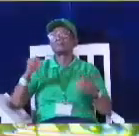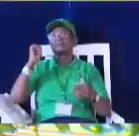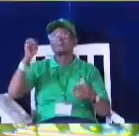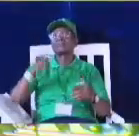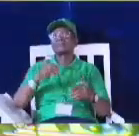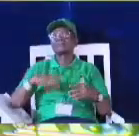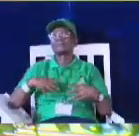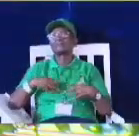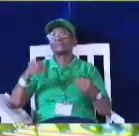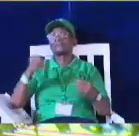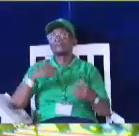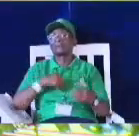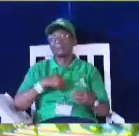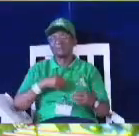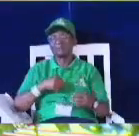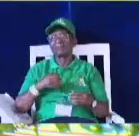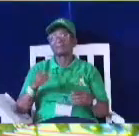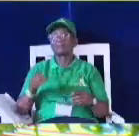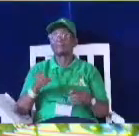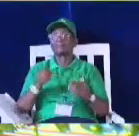me whole.